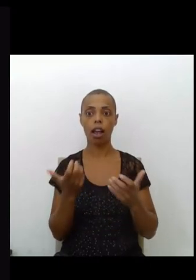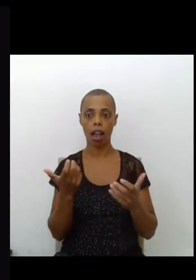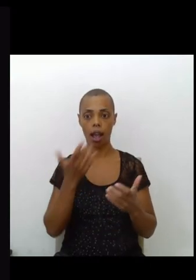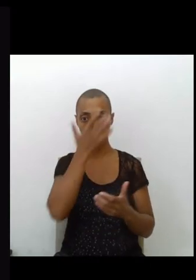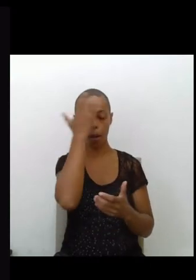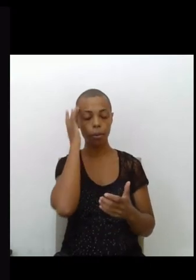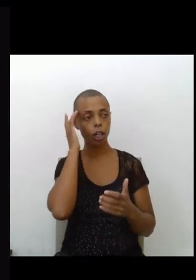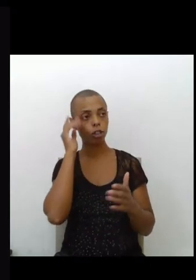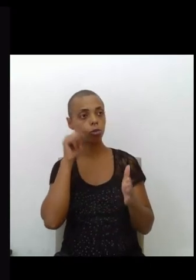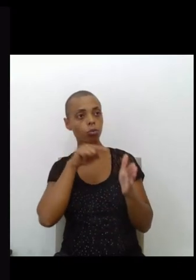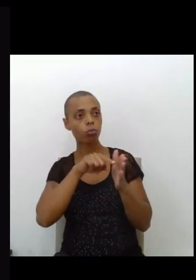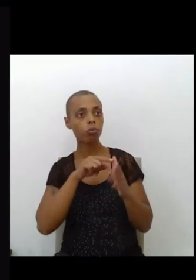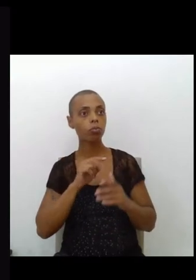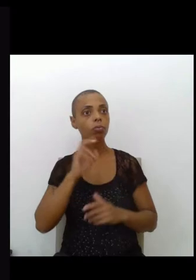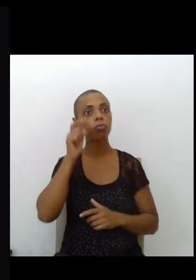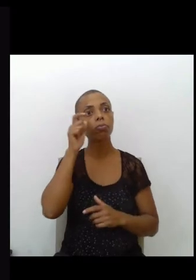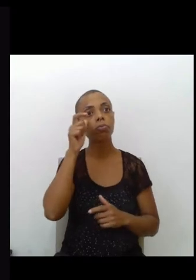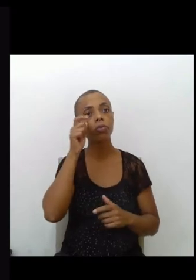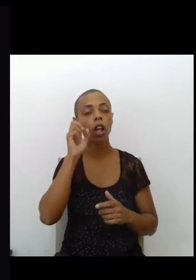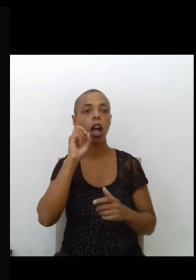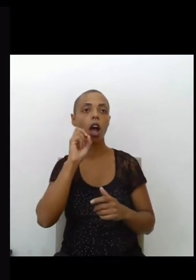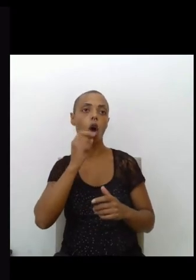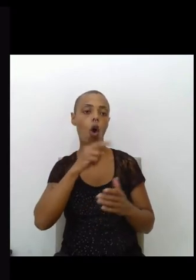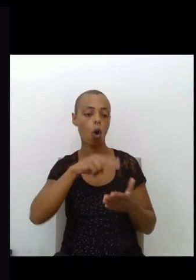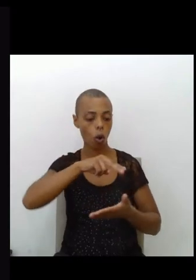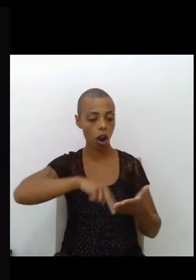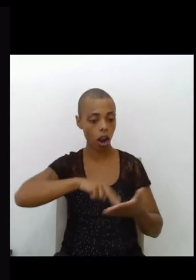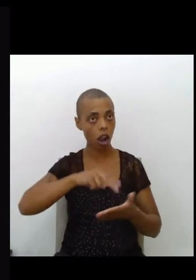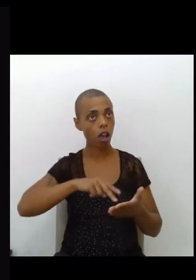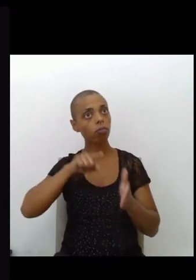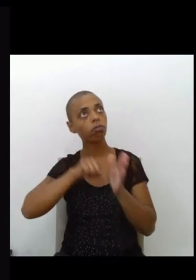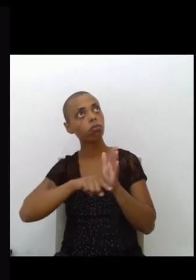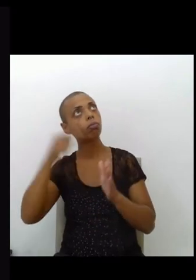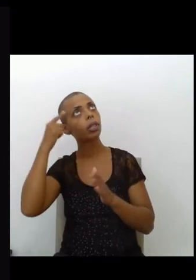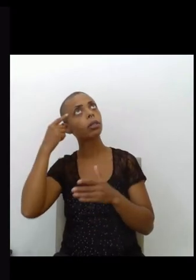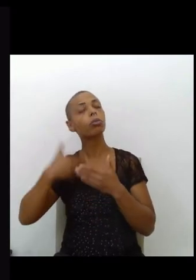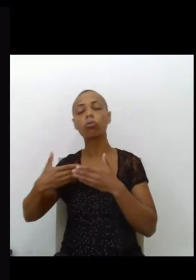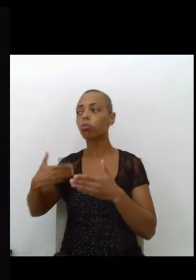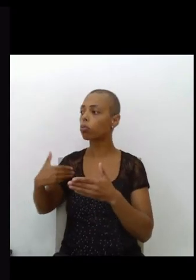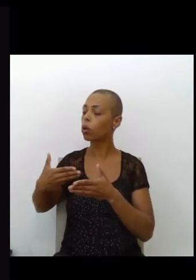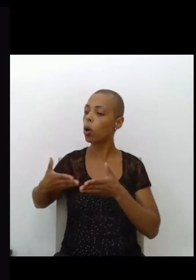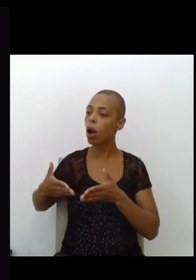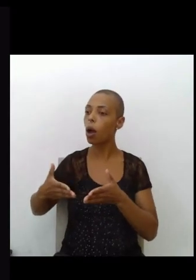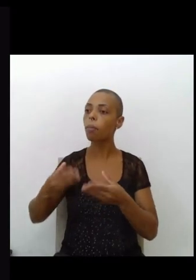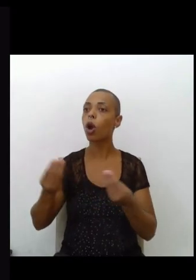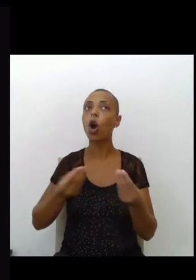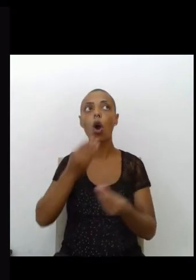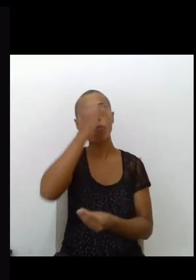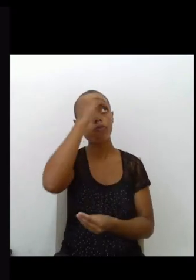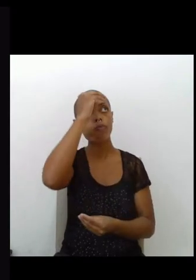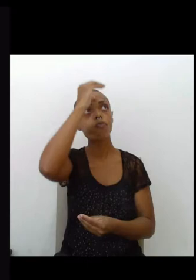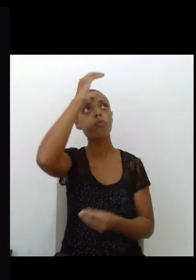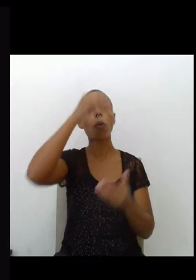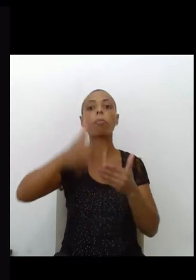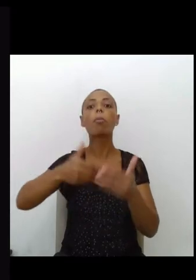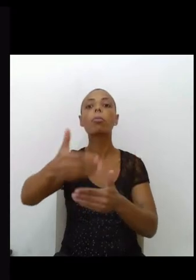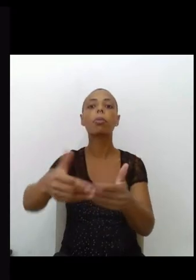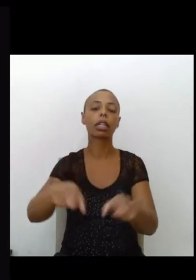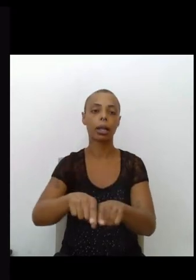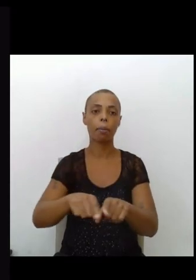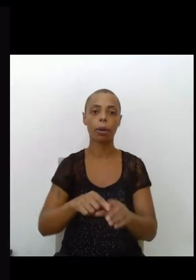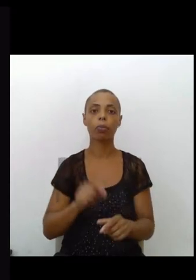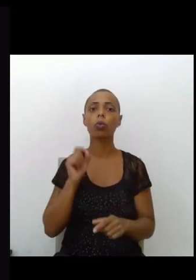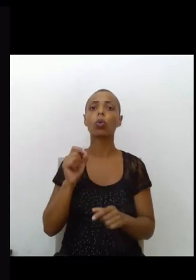a sense of knowing what is conjured up when reading that what is conjured up when